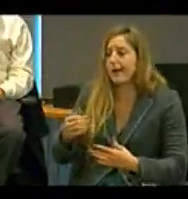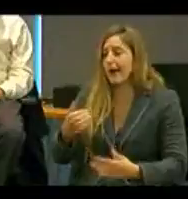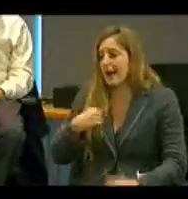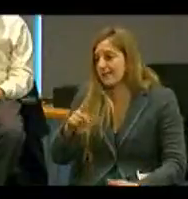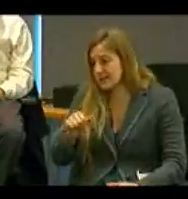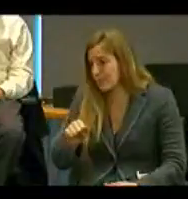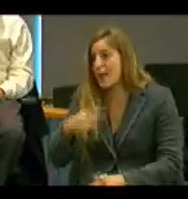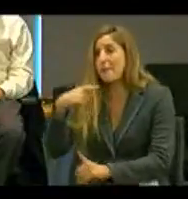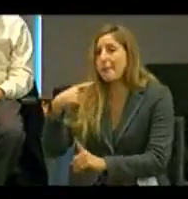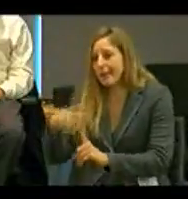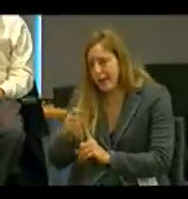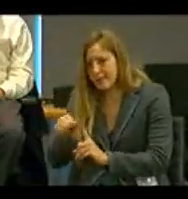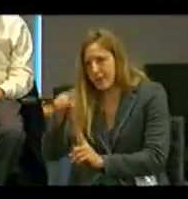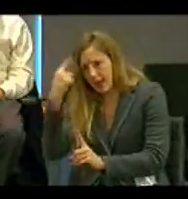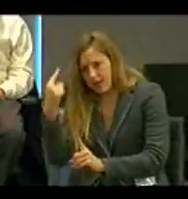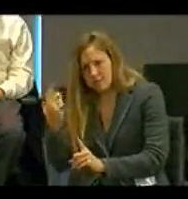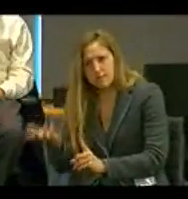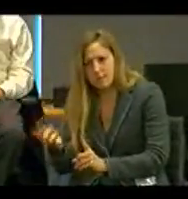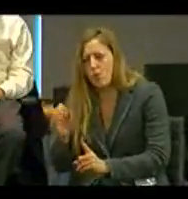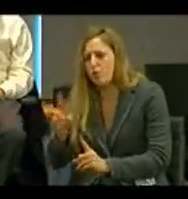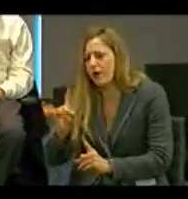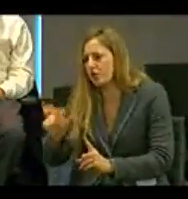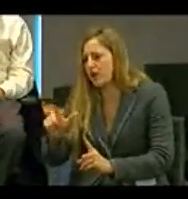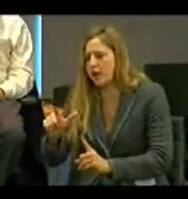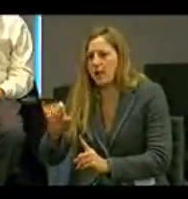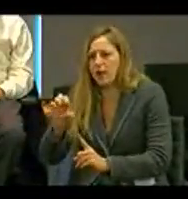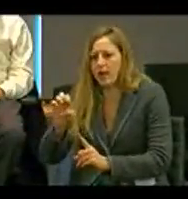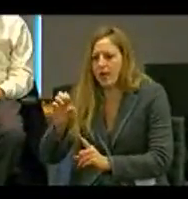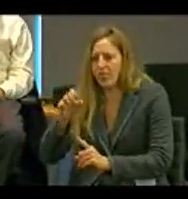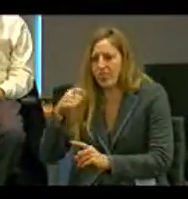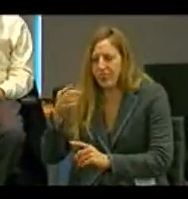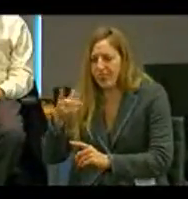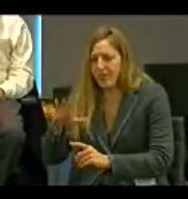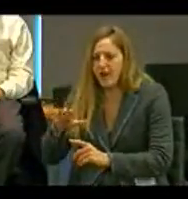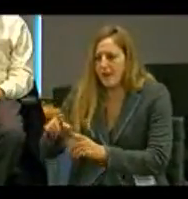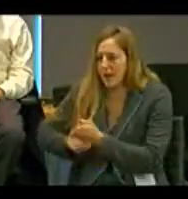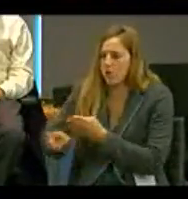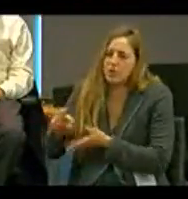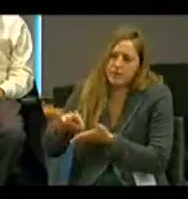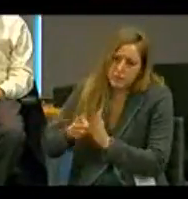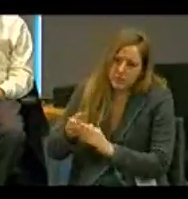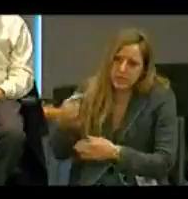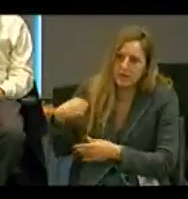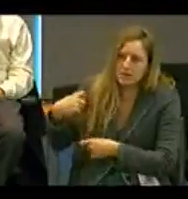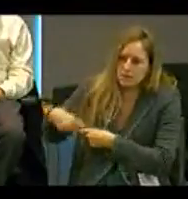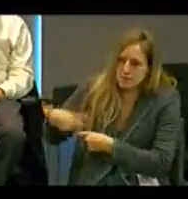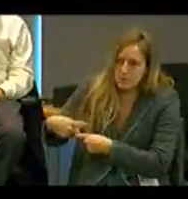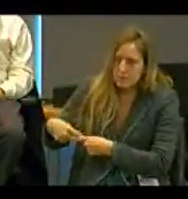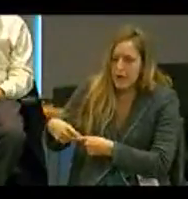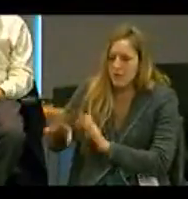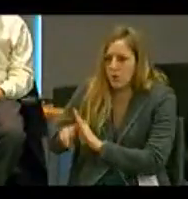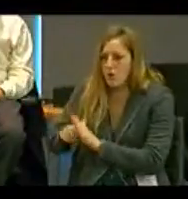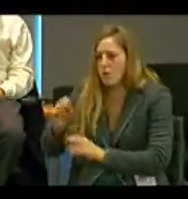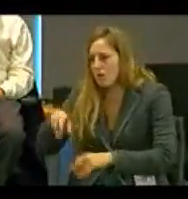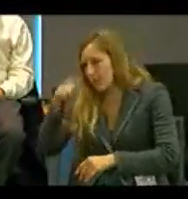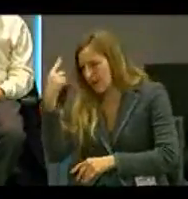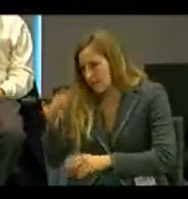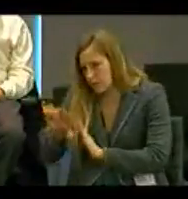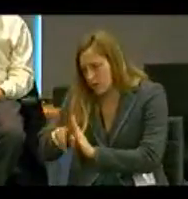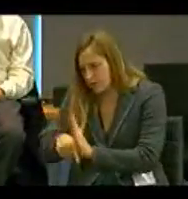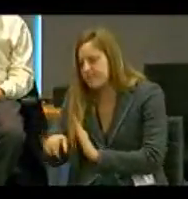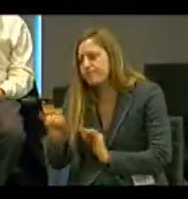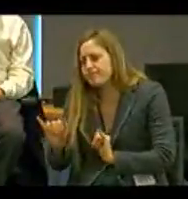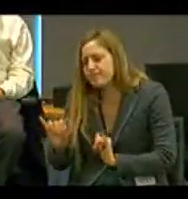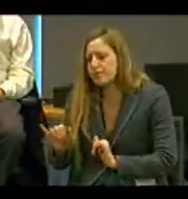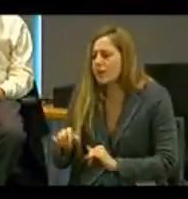being a racial and ethnic minority, whether in this case Black or Hispanic. And to an earlier point, we've also looked at whether this risk